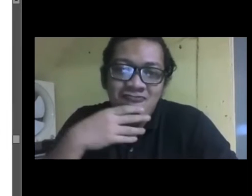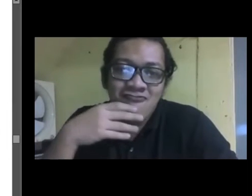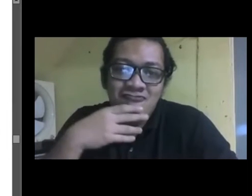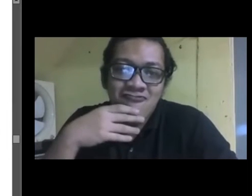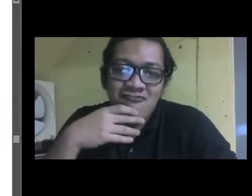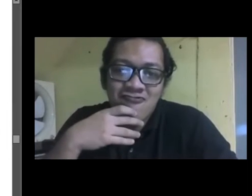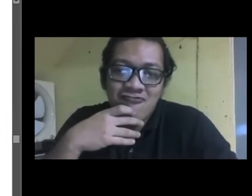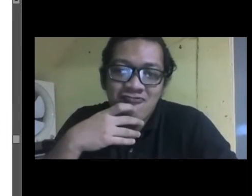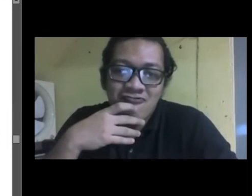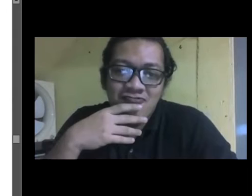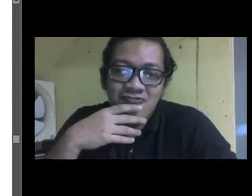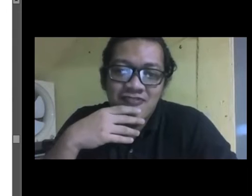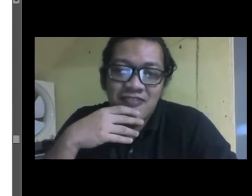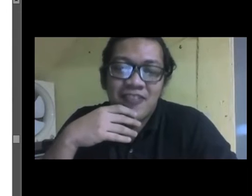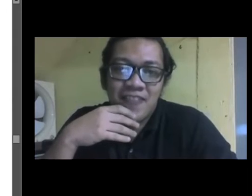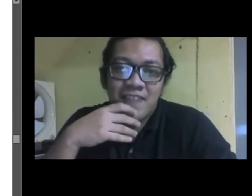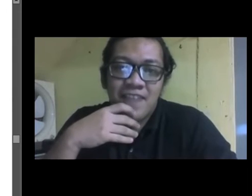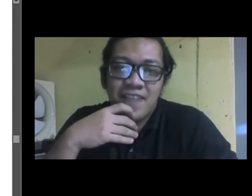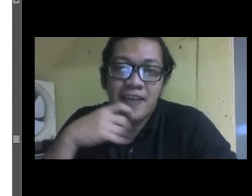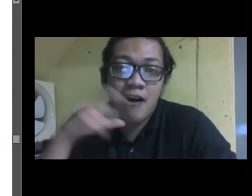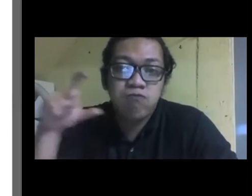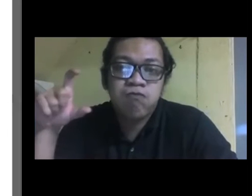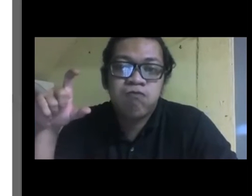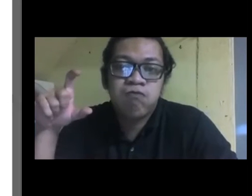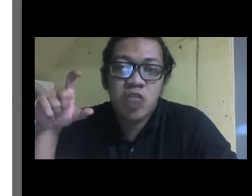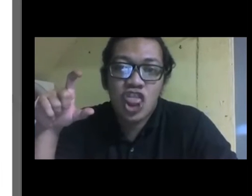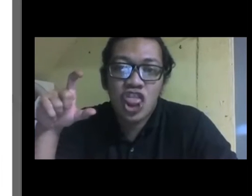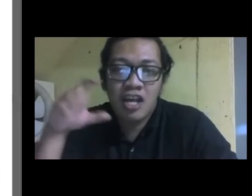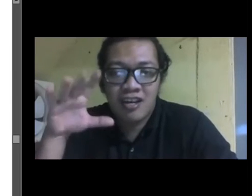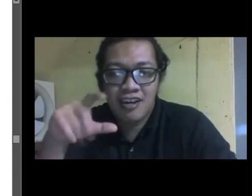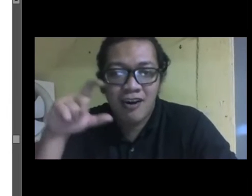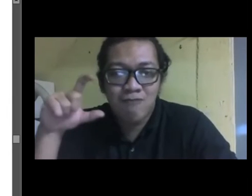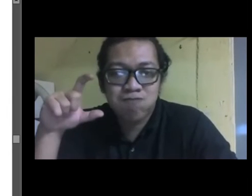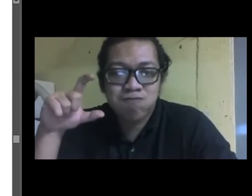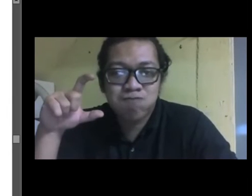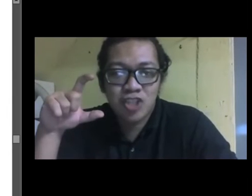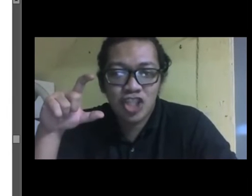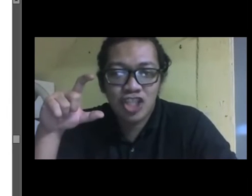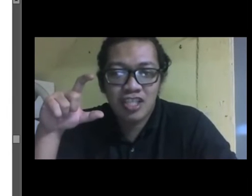Okay, so facial, this is one thing we have a note on later in the lesson,